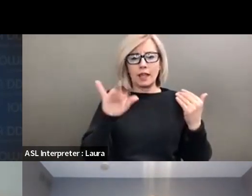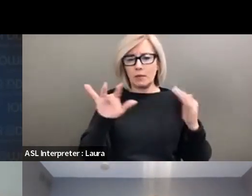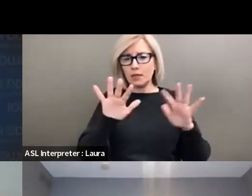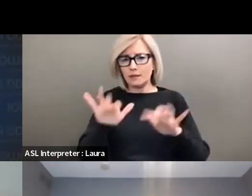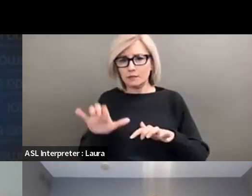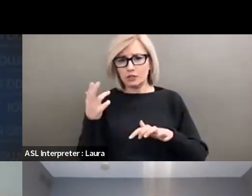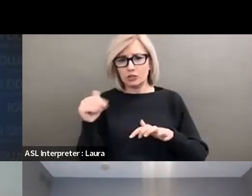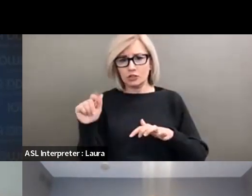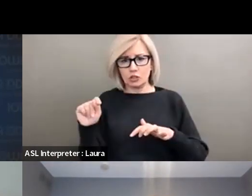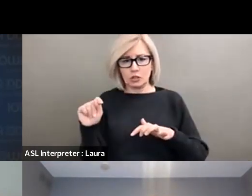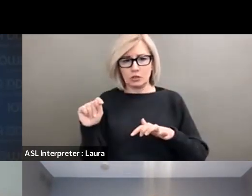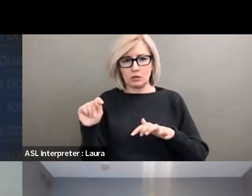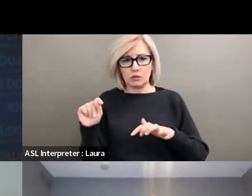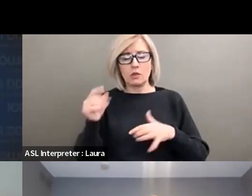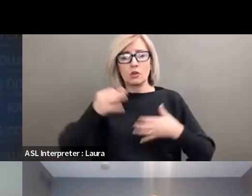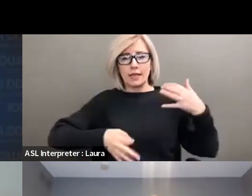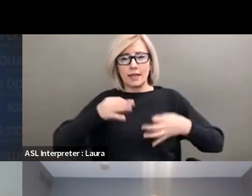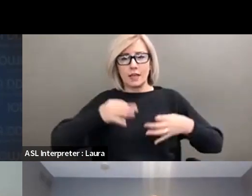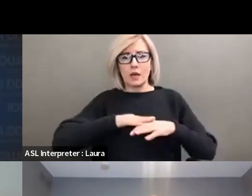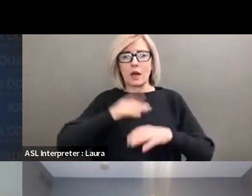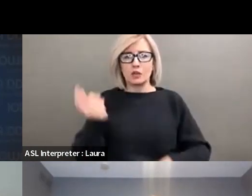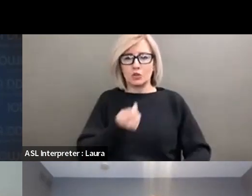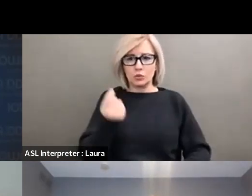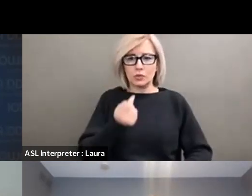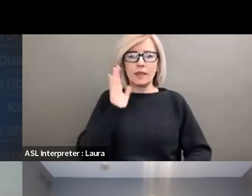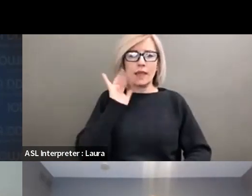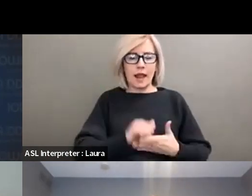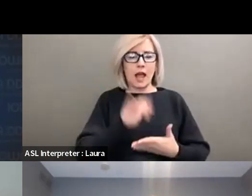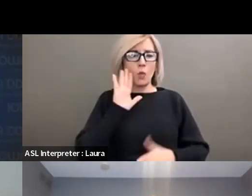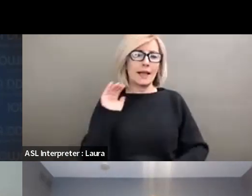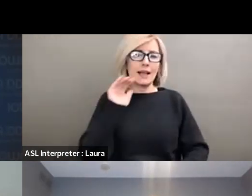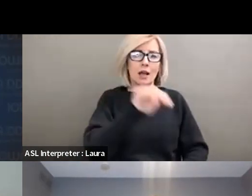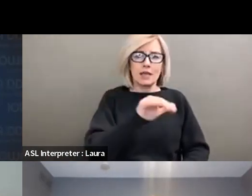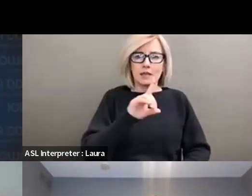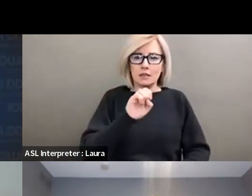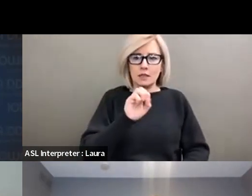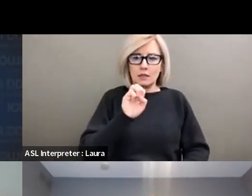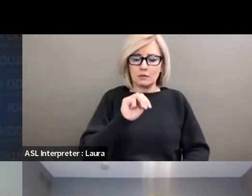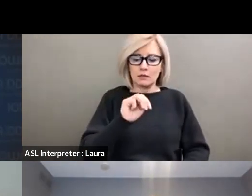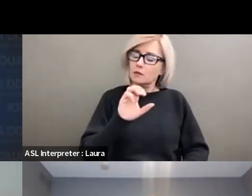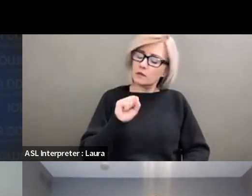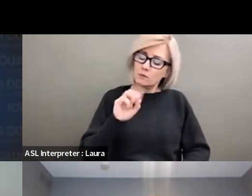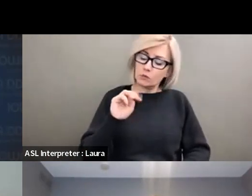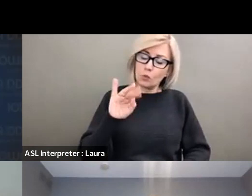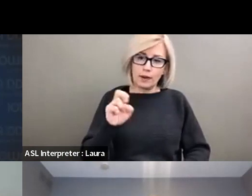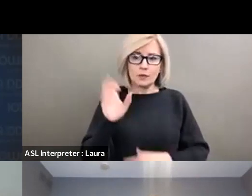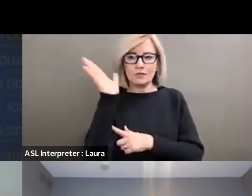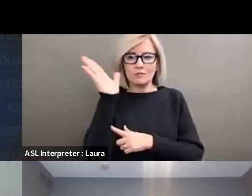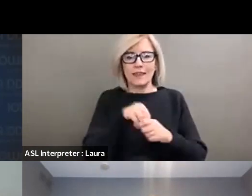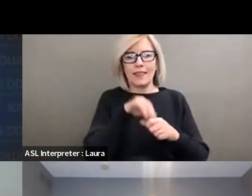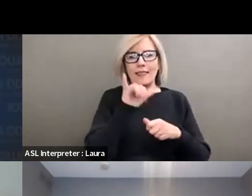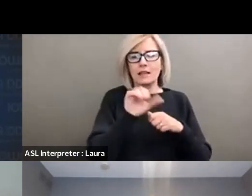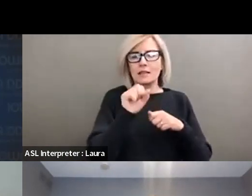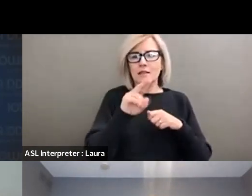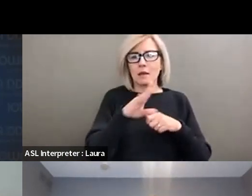a hearing on Tuesday. I will be coming to Des Moines Monday. I'm going to speak at that hearing, subcommittee